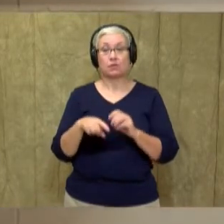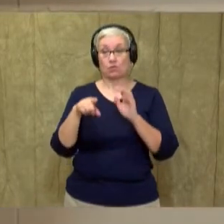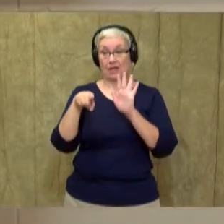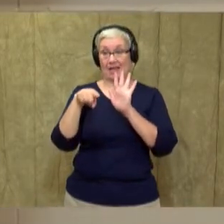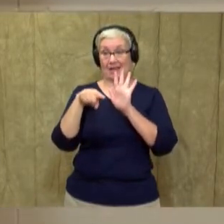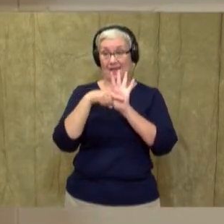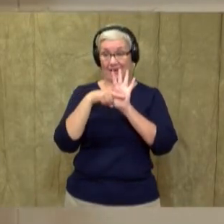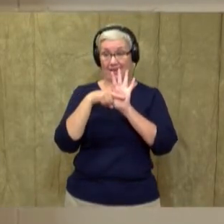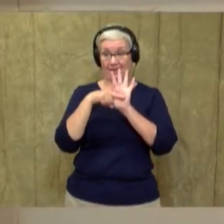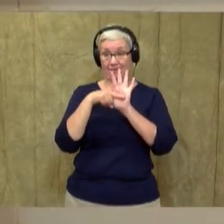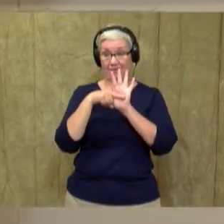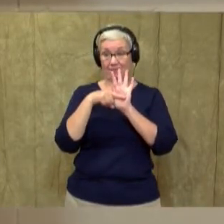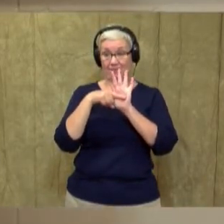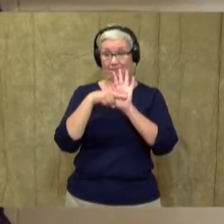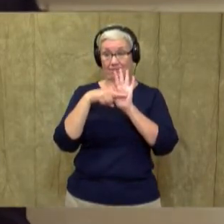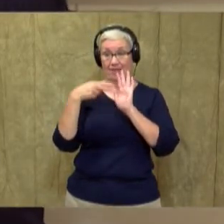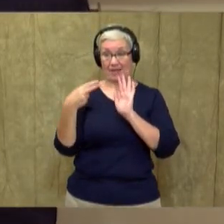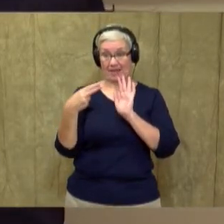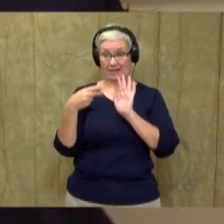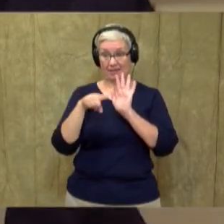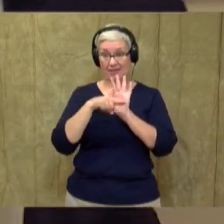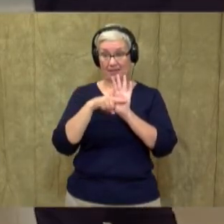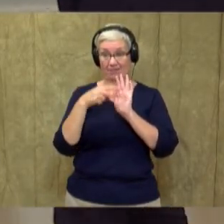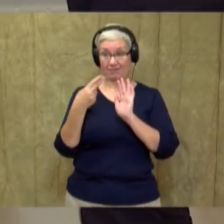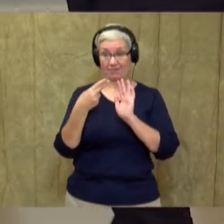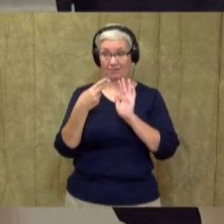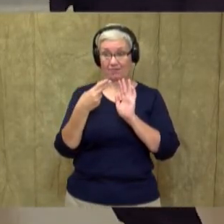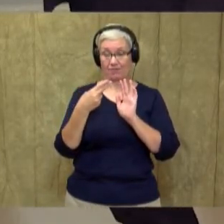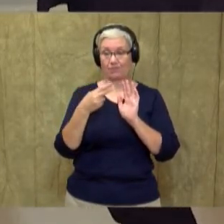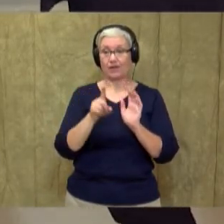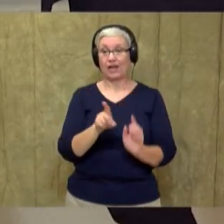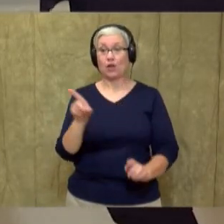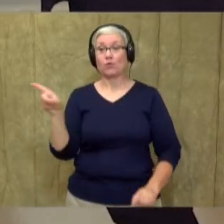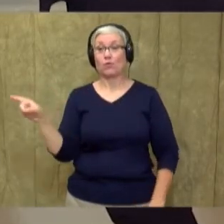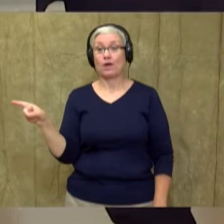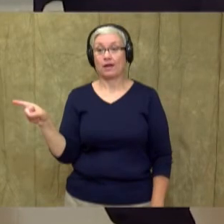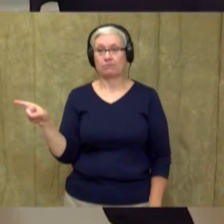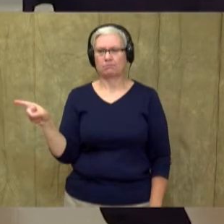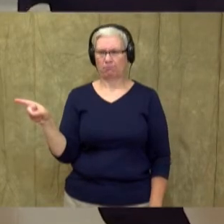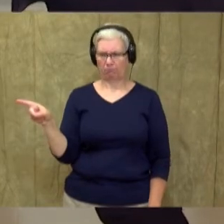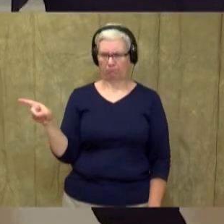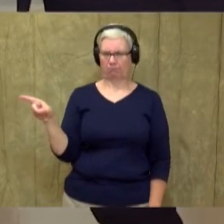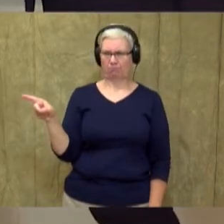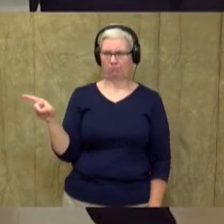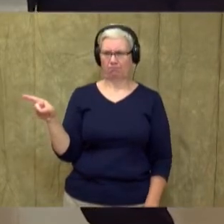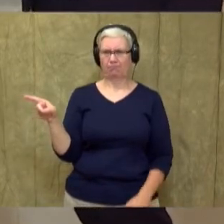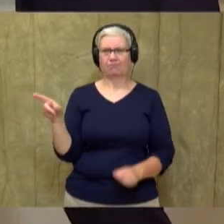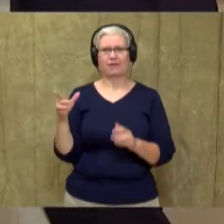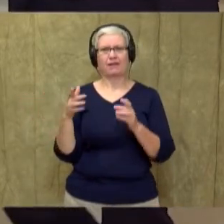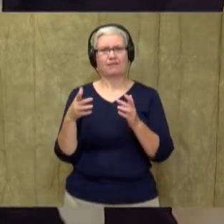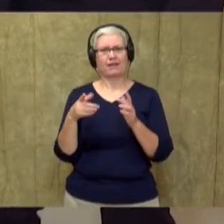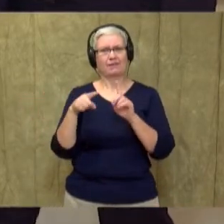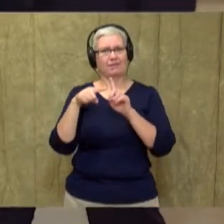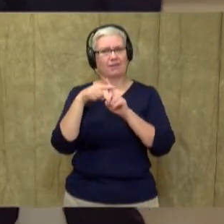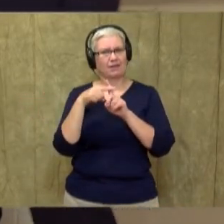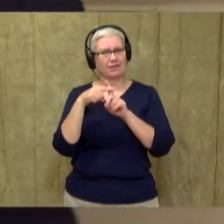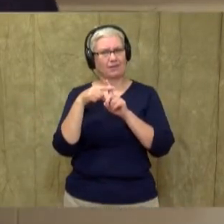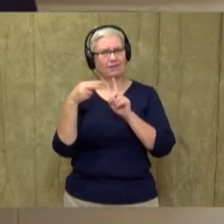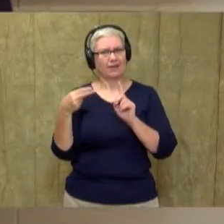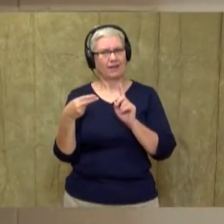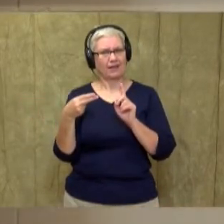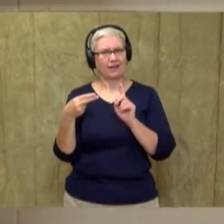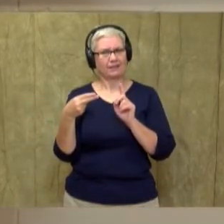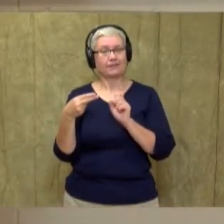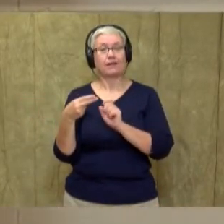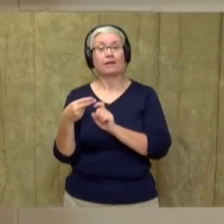negative, so minus h, my graph is going to shift to the right. But on the other hand, if h is a positive